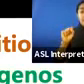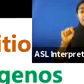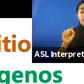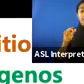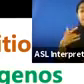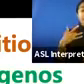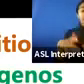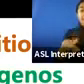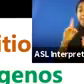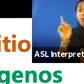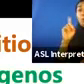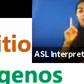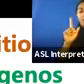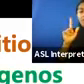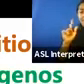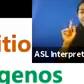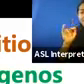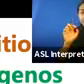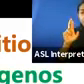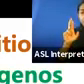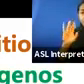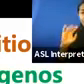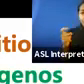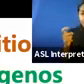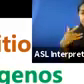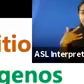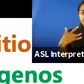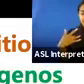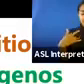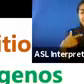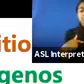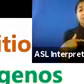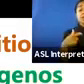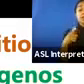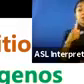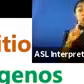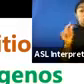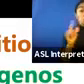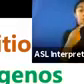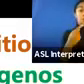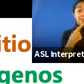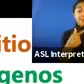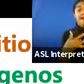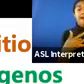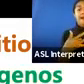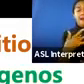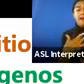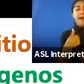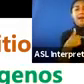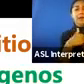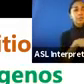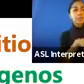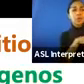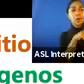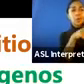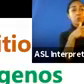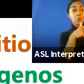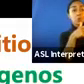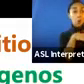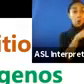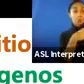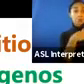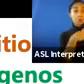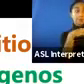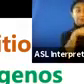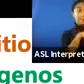boxes. It's rumored that I may slow my host reaction times, making those hosts more